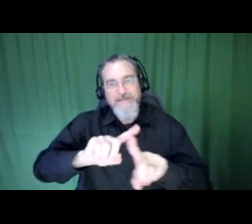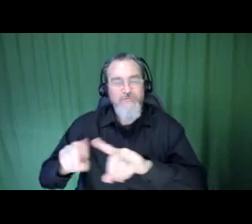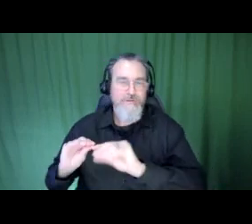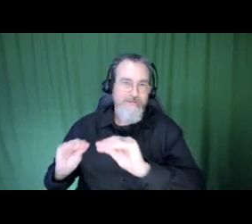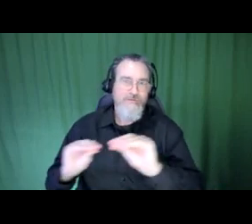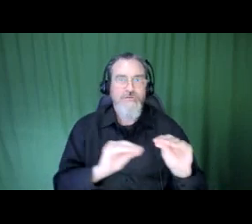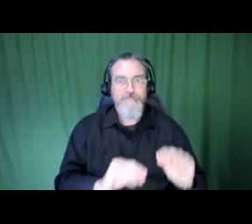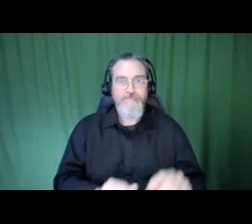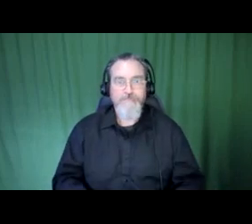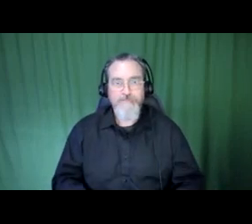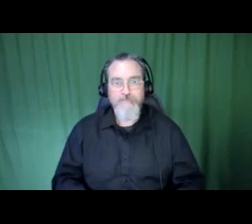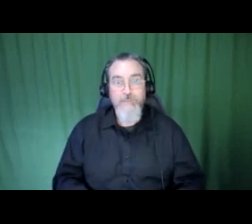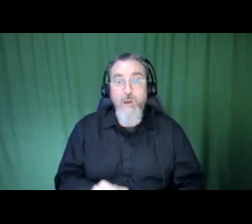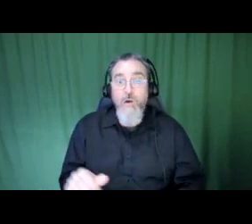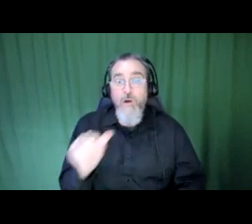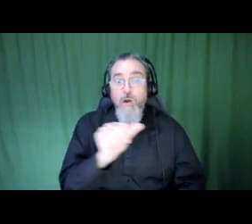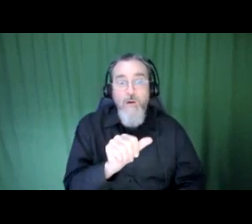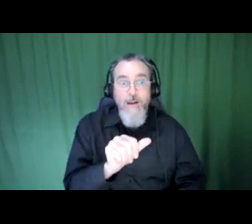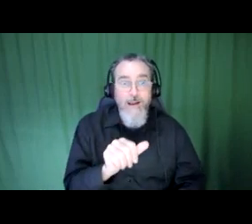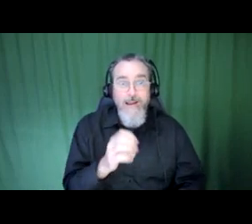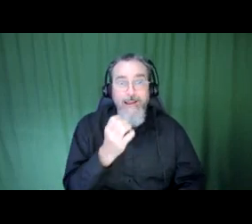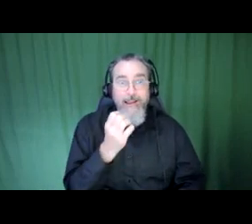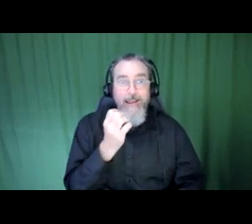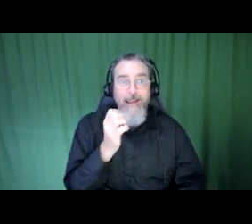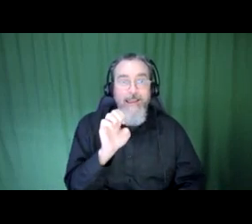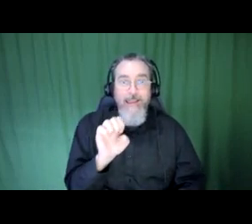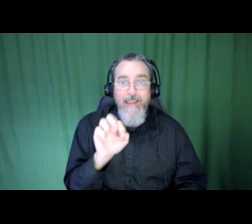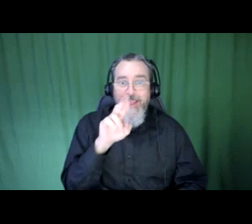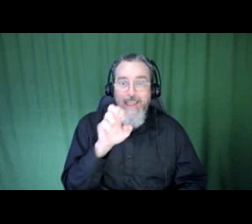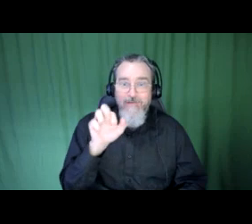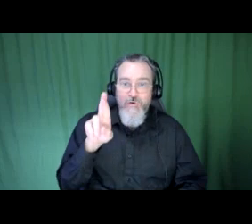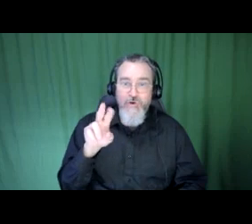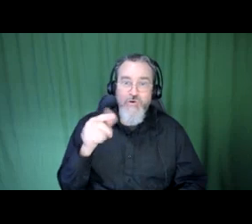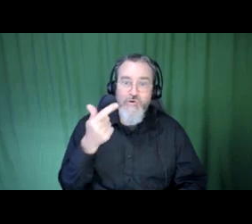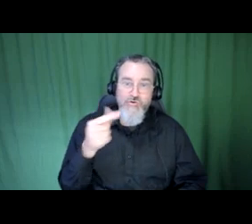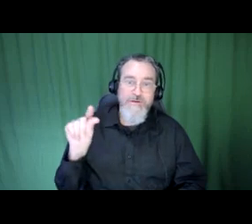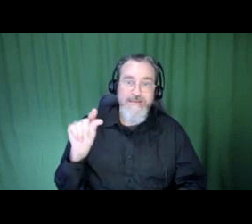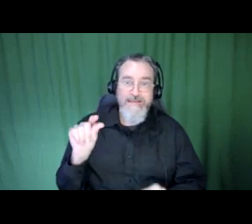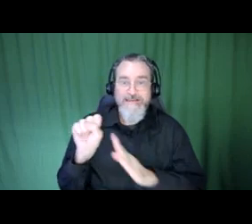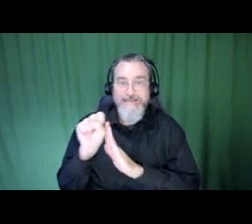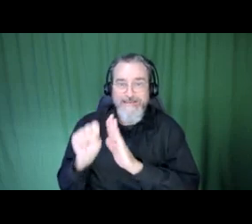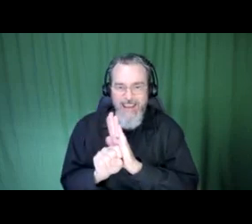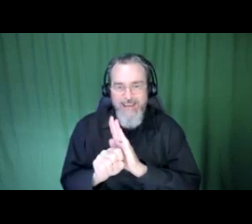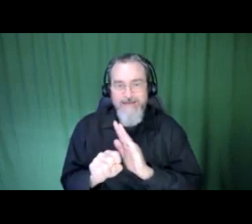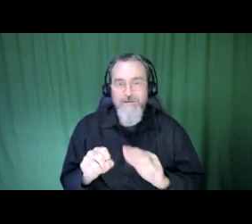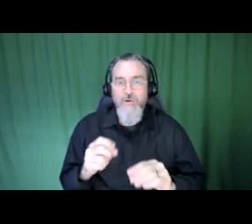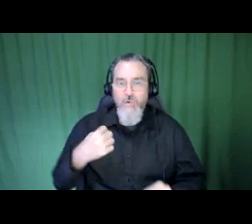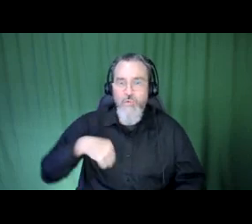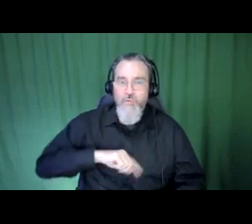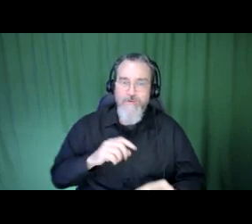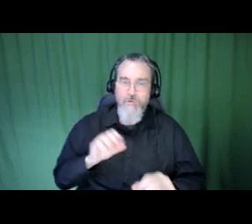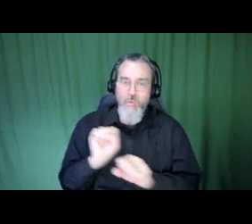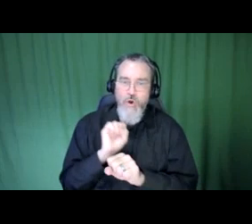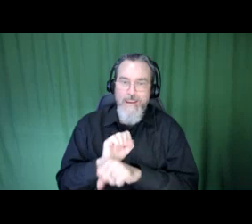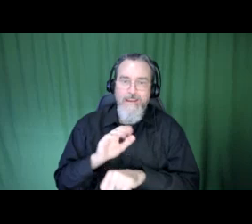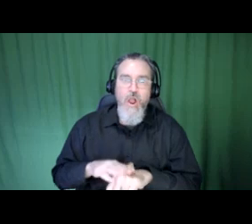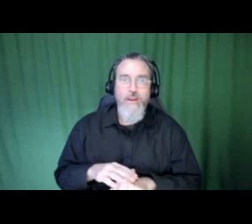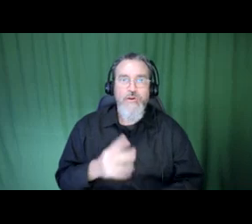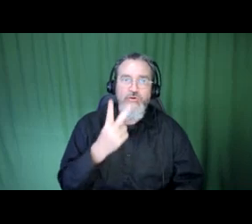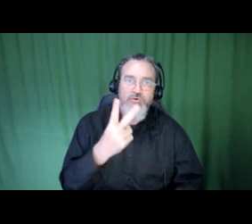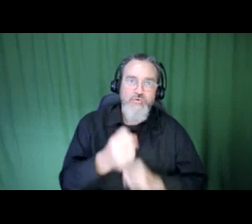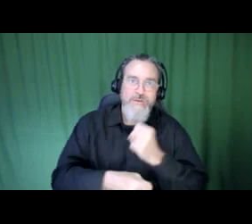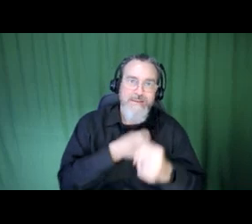Oh, Evergreen State is also our college, and we're working on the 2-year, 4-year transfer there, and having a